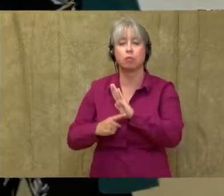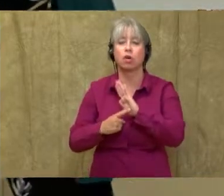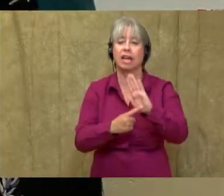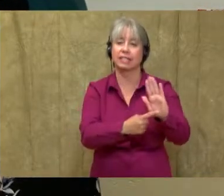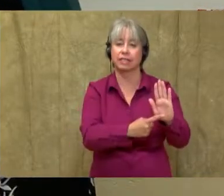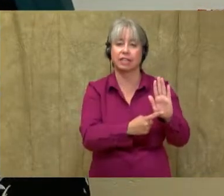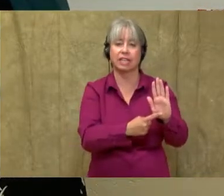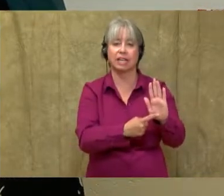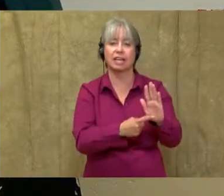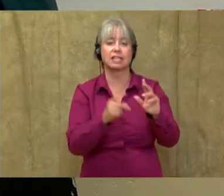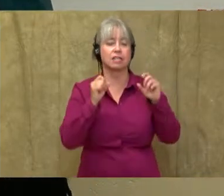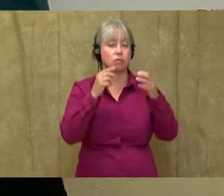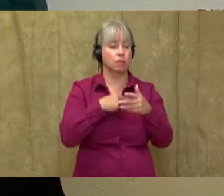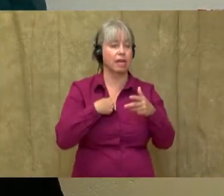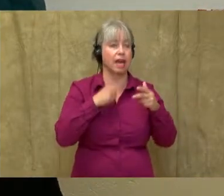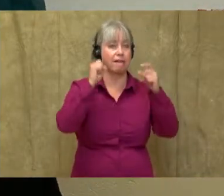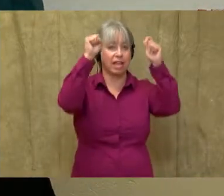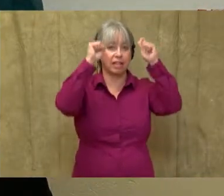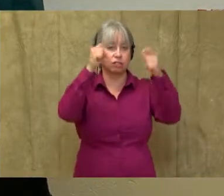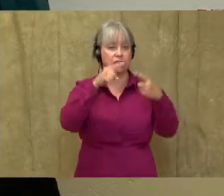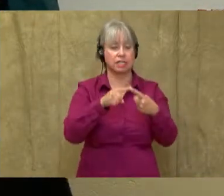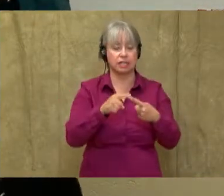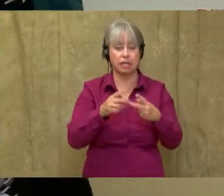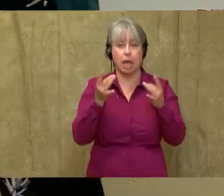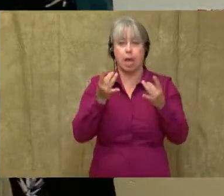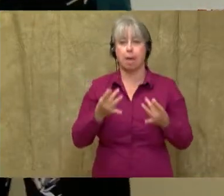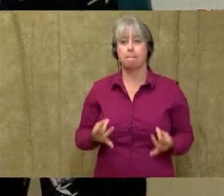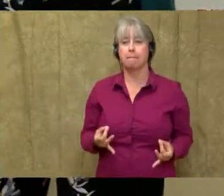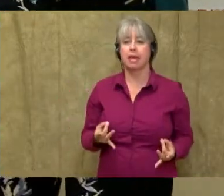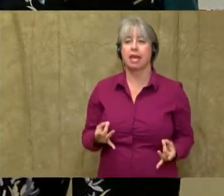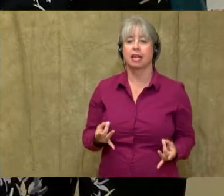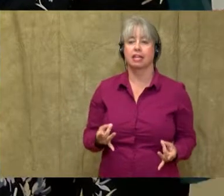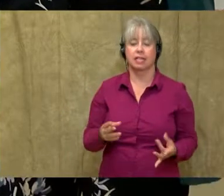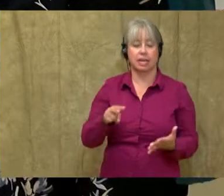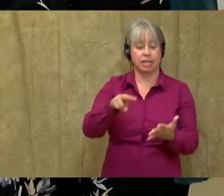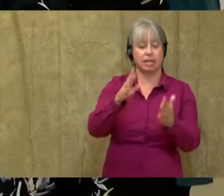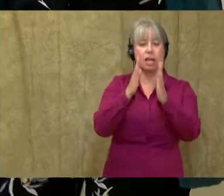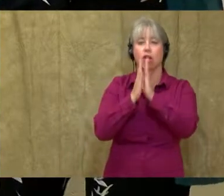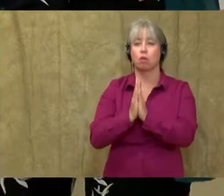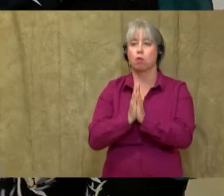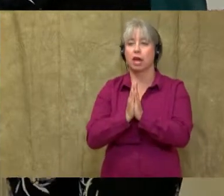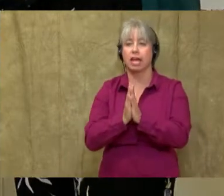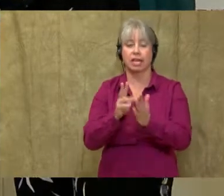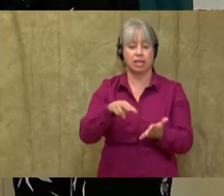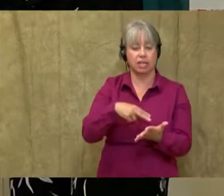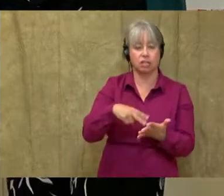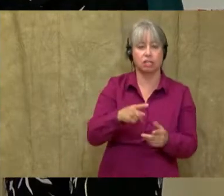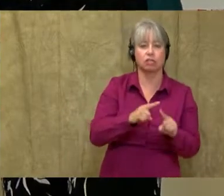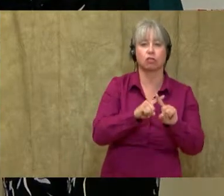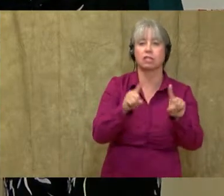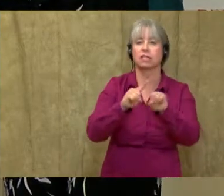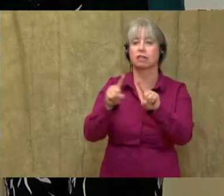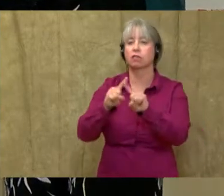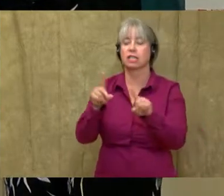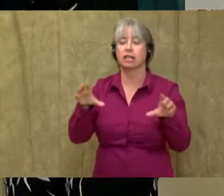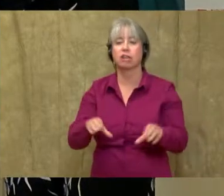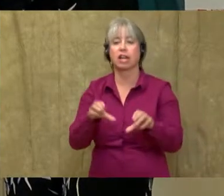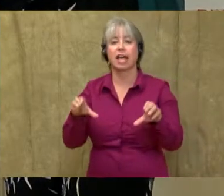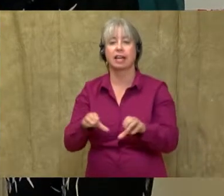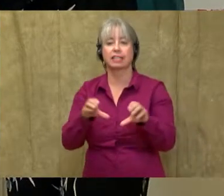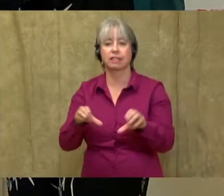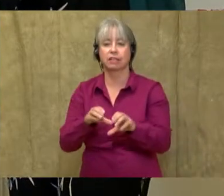have exercising, meditating, praying, and dancing as some of the different activities that can be done. Now